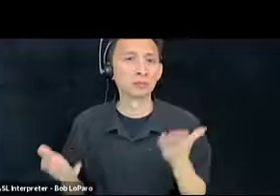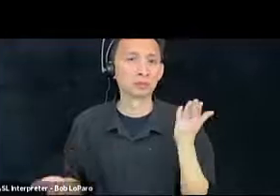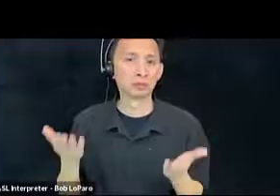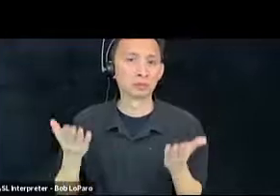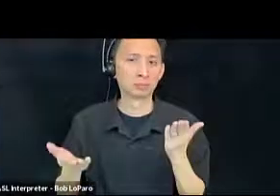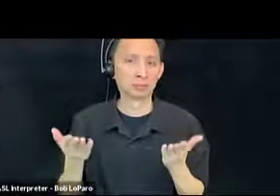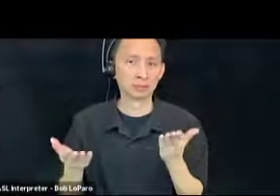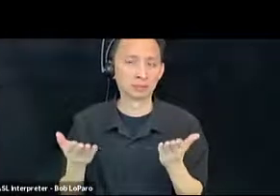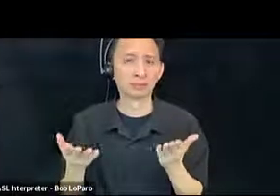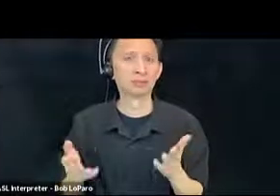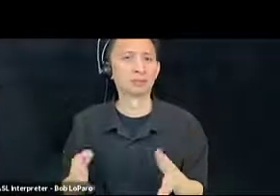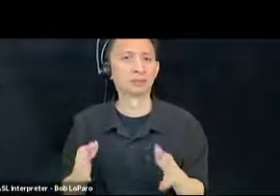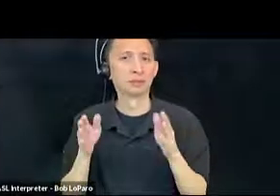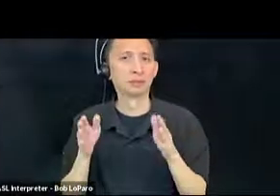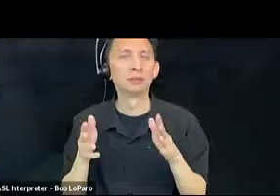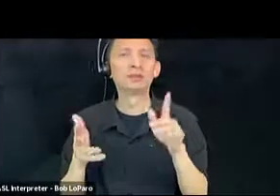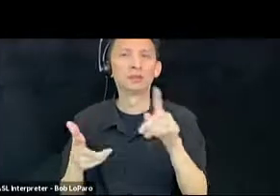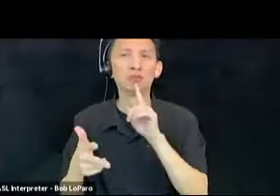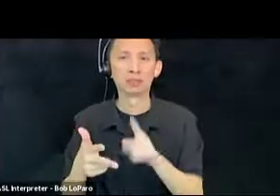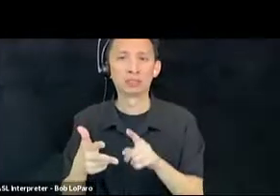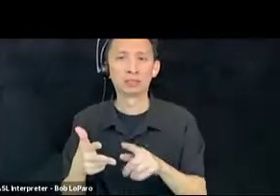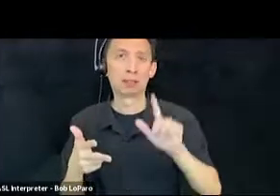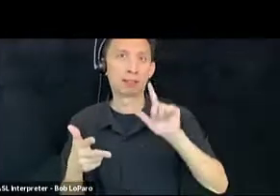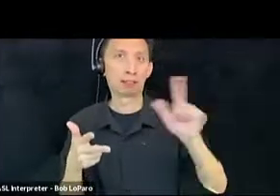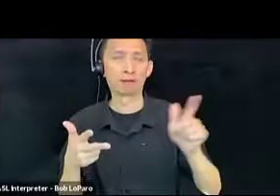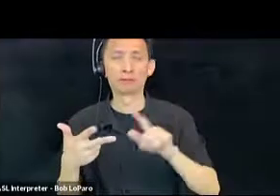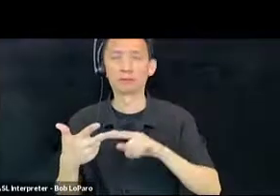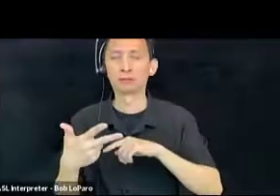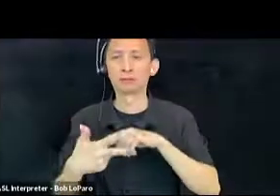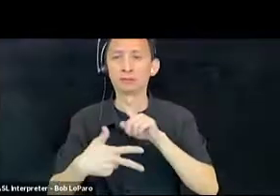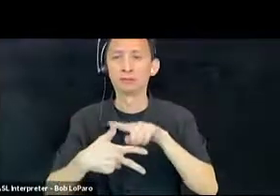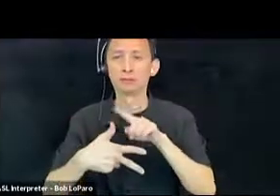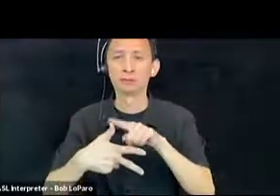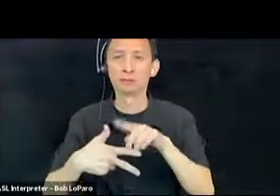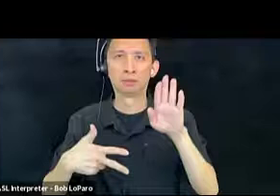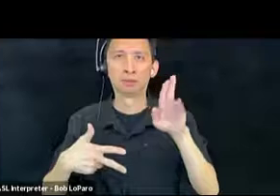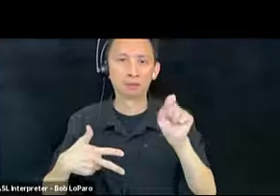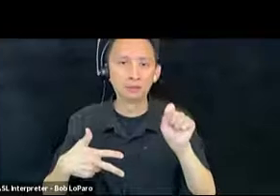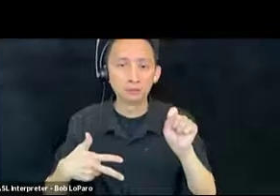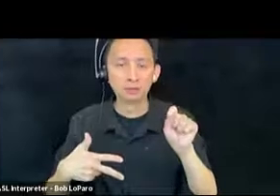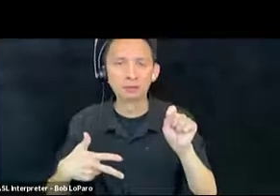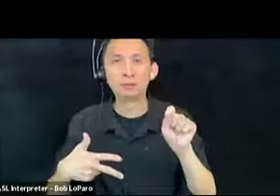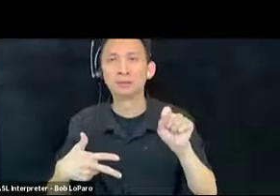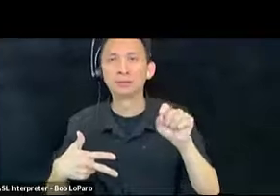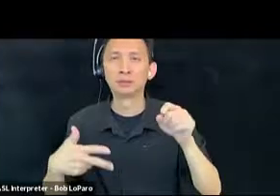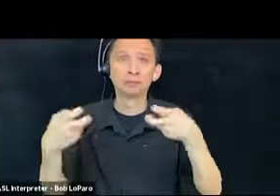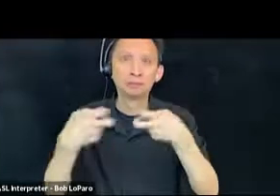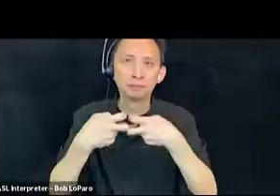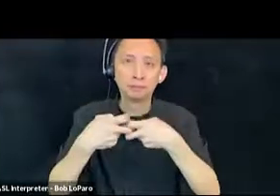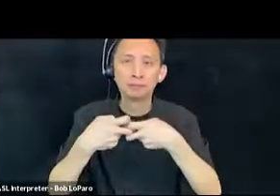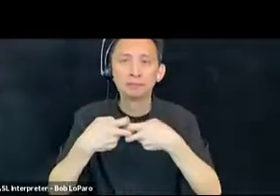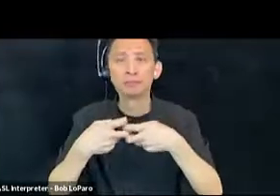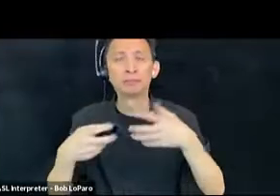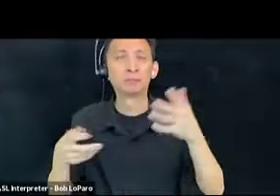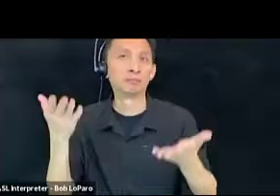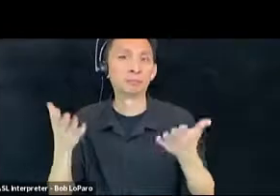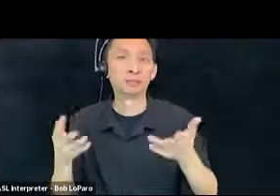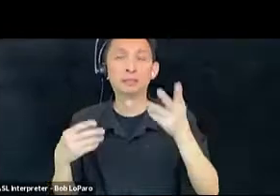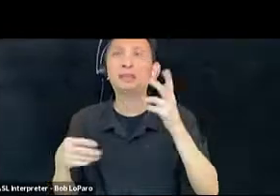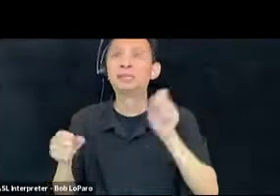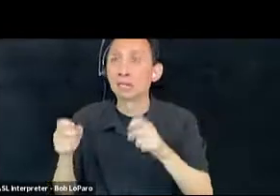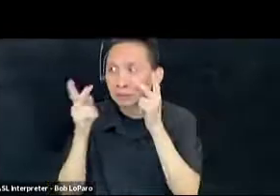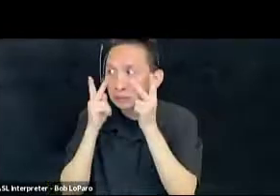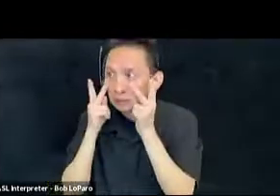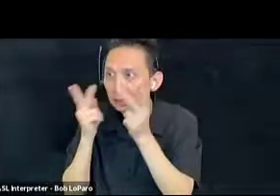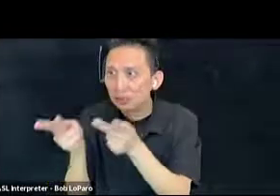So the left one is going to be for somebody who's got some some functional vision who might understand line drawings and symbols like